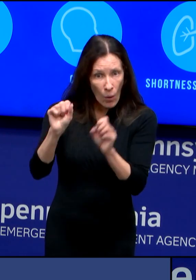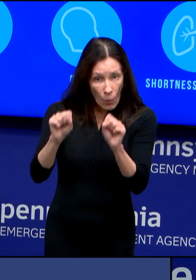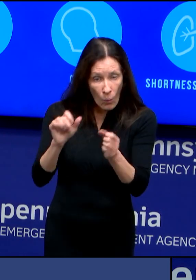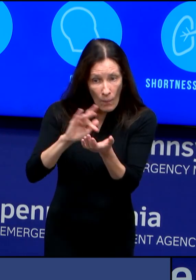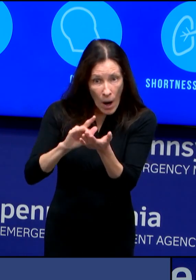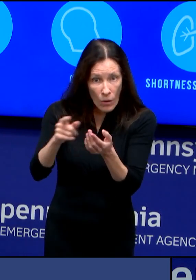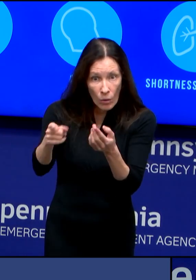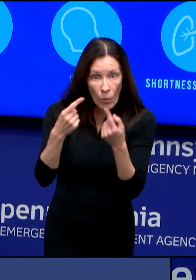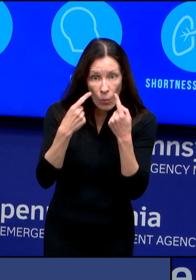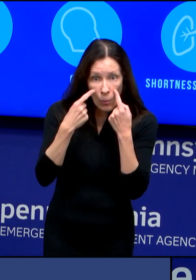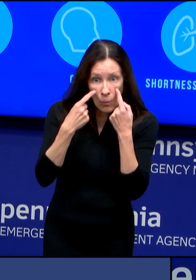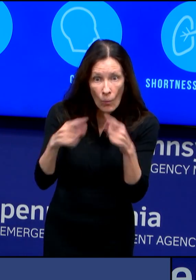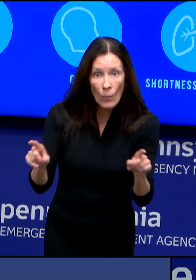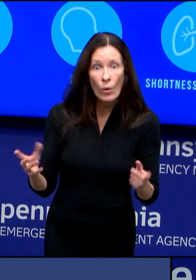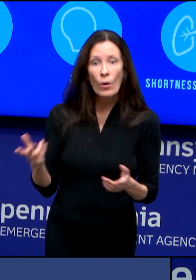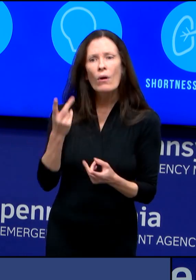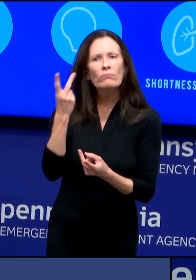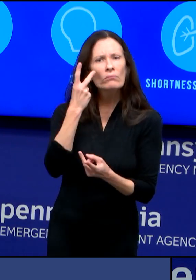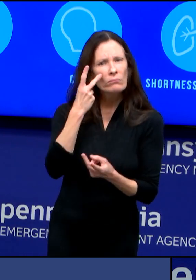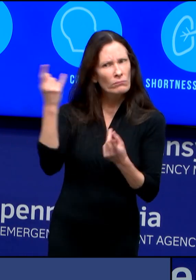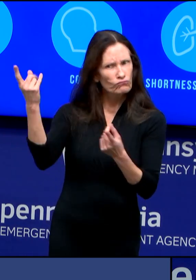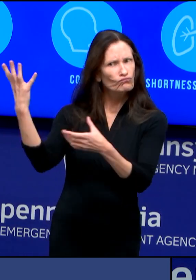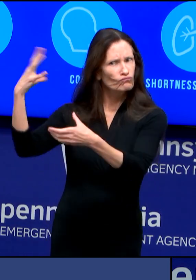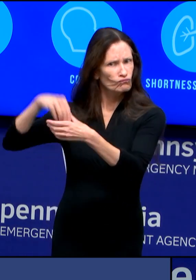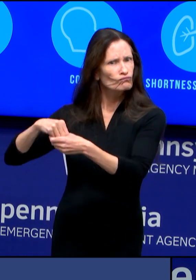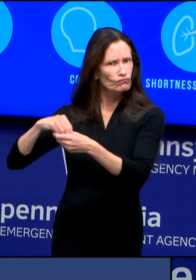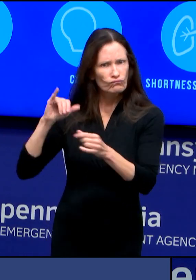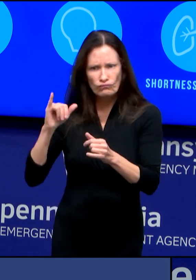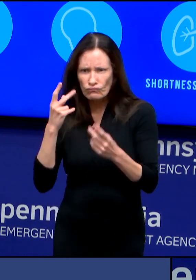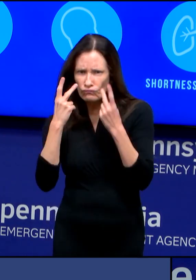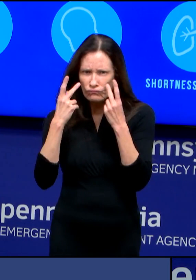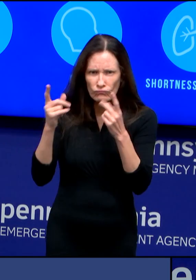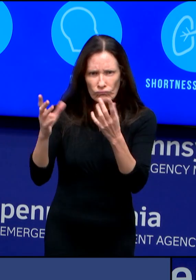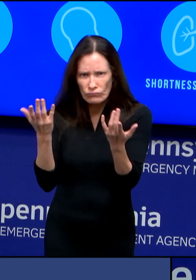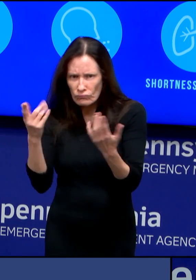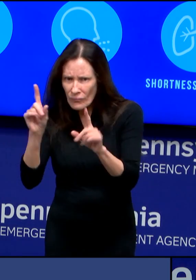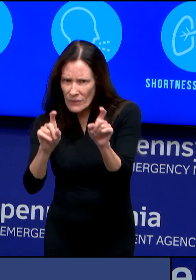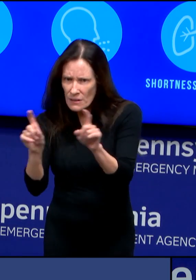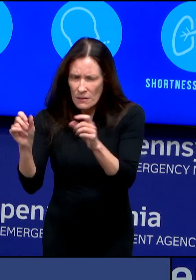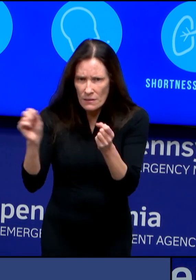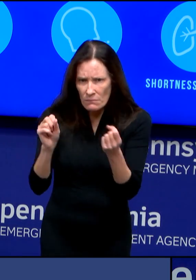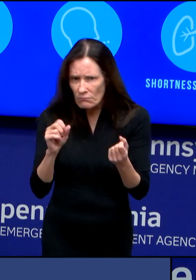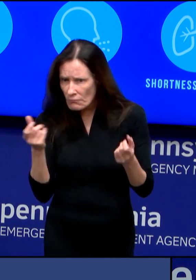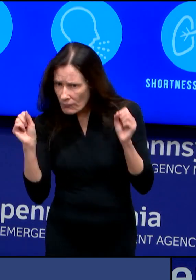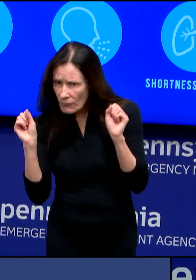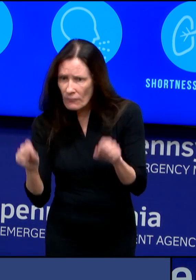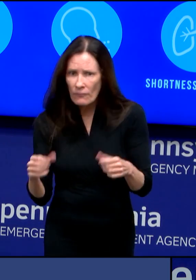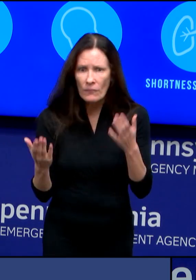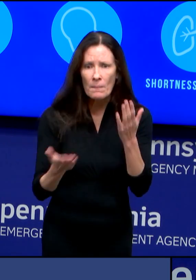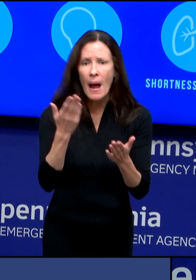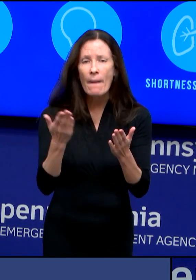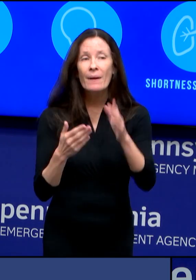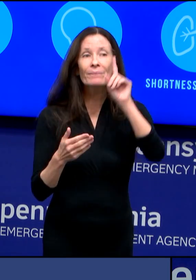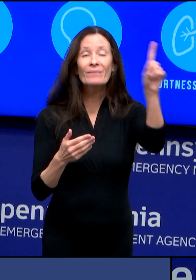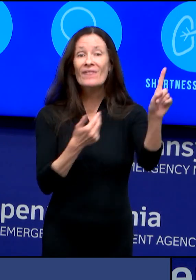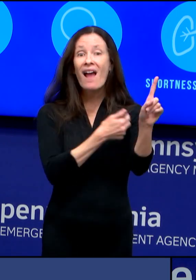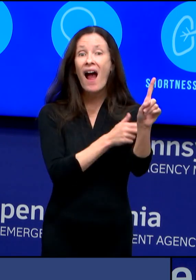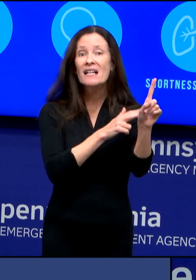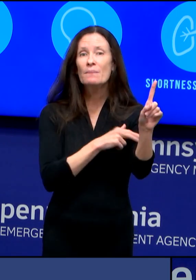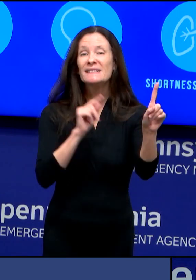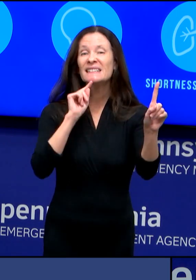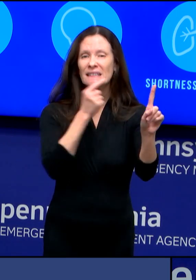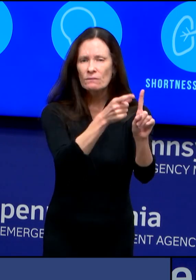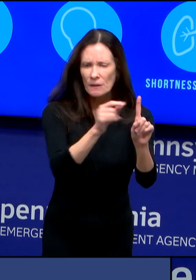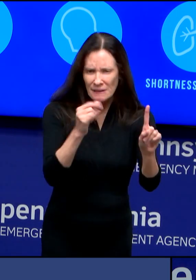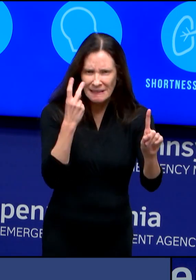patients, I know that physicians, intensive care physicians, might try different combinations. But there is